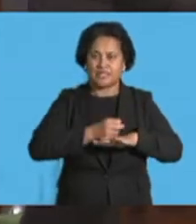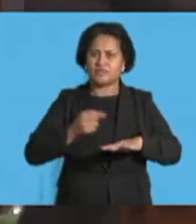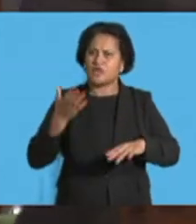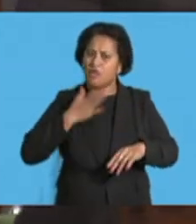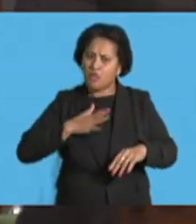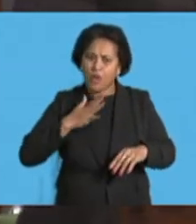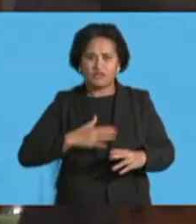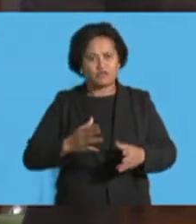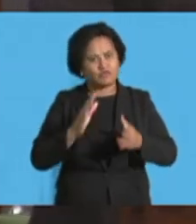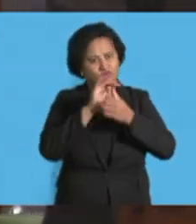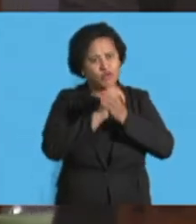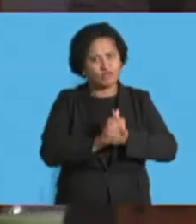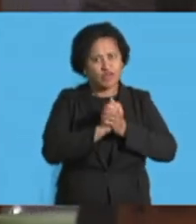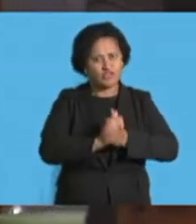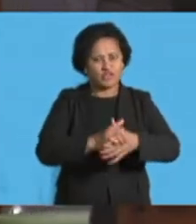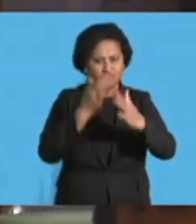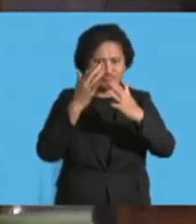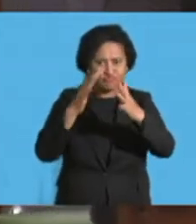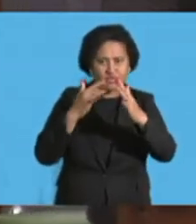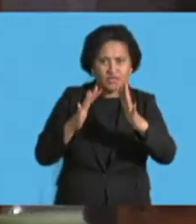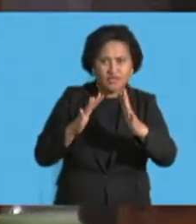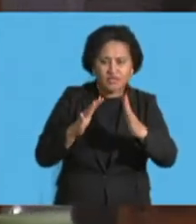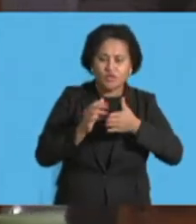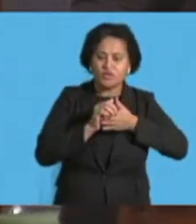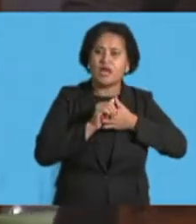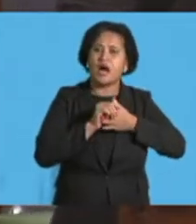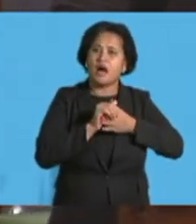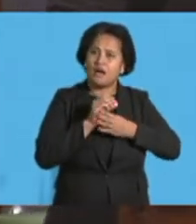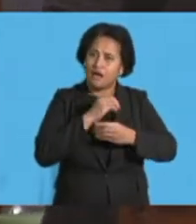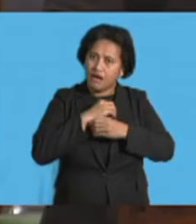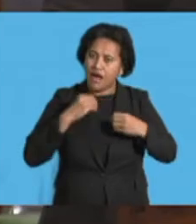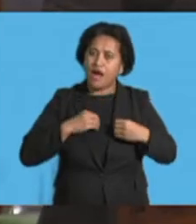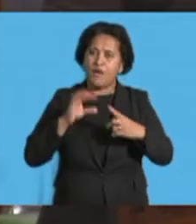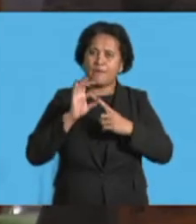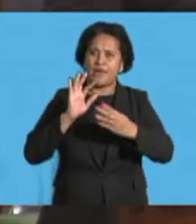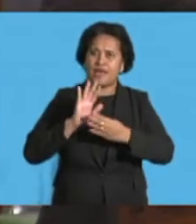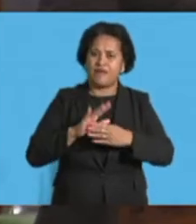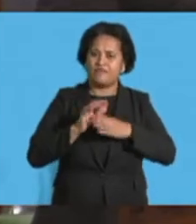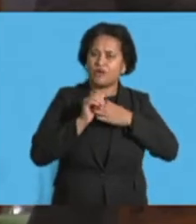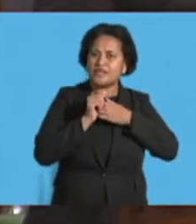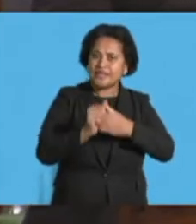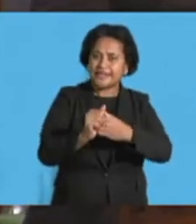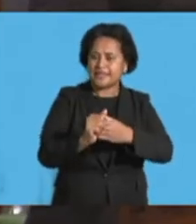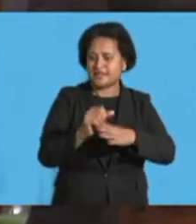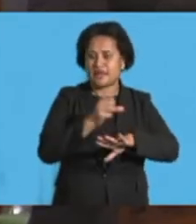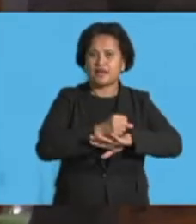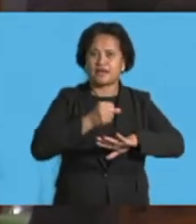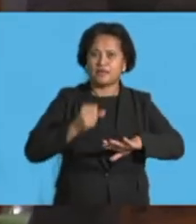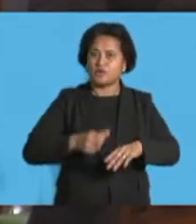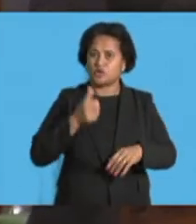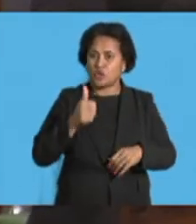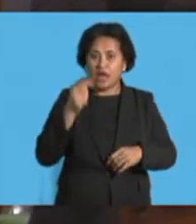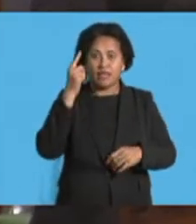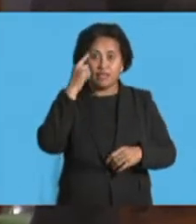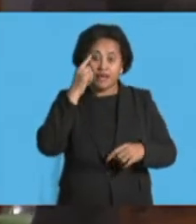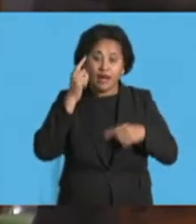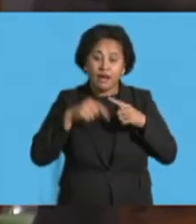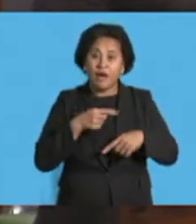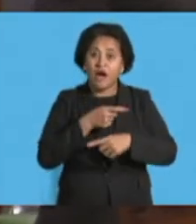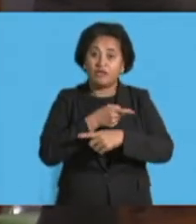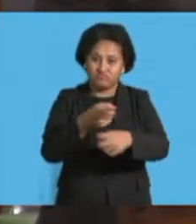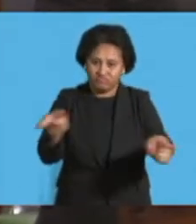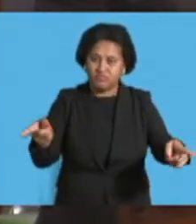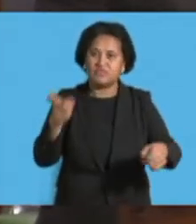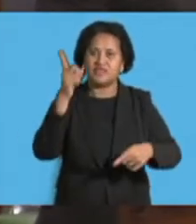Honourable Prime Minister for leading a government that is passionate and considerate about its people before and